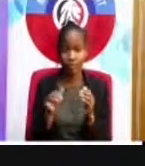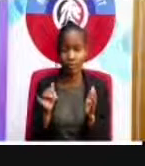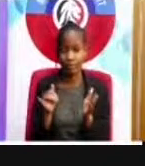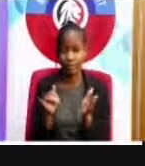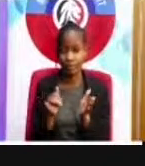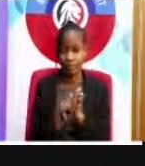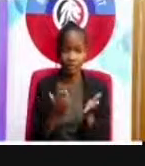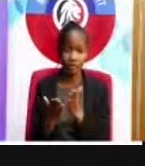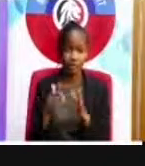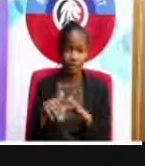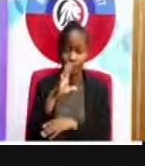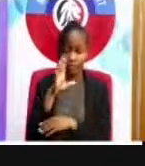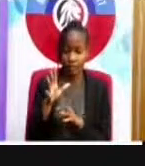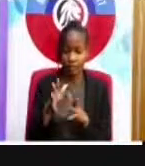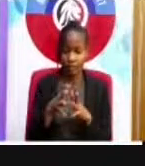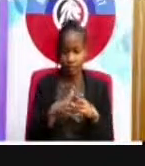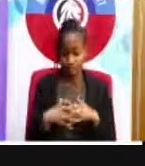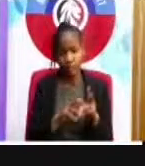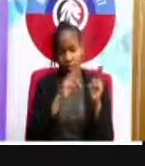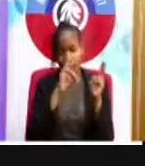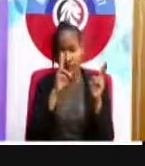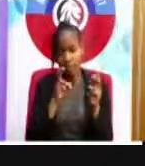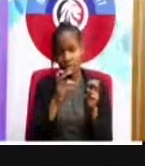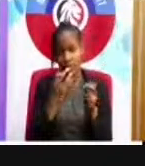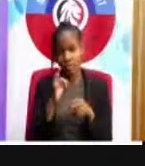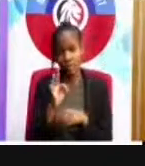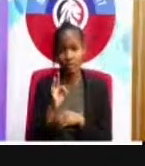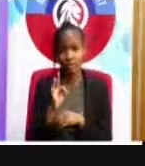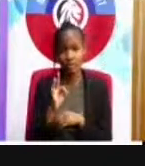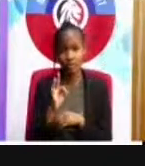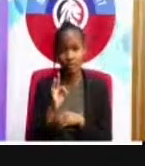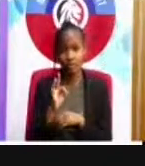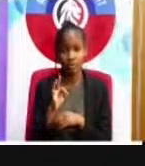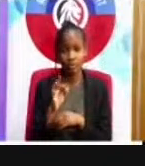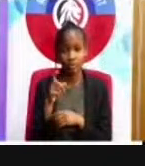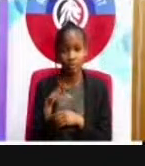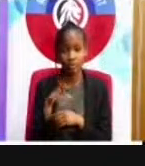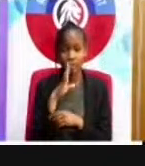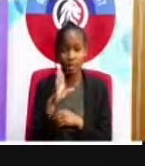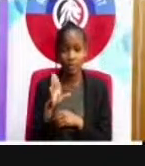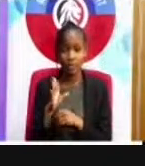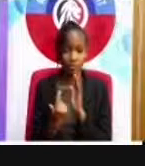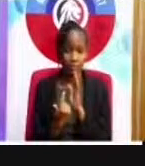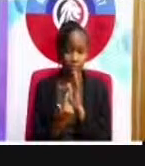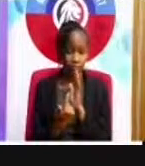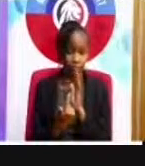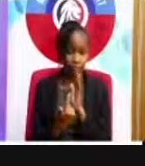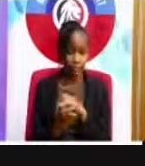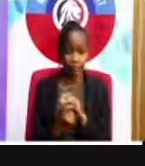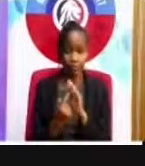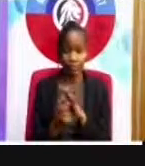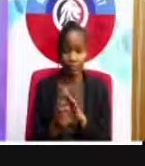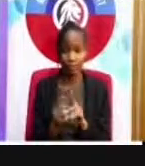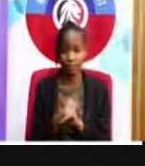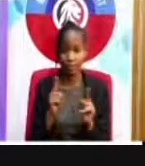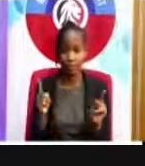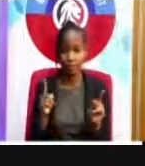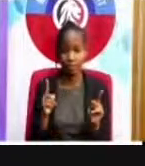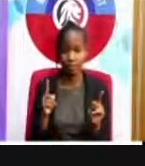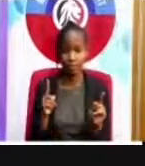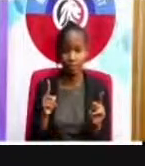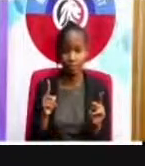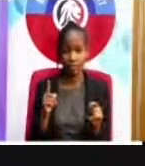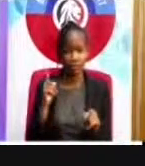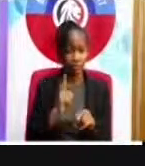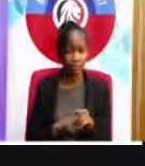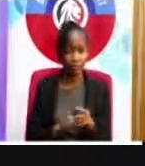So the issue of source and residence. So that must still be clarified. But the bottom line is, at the moment, through tax treaties